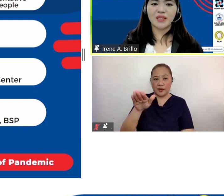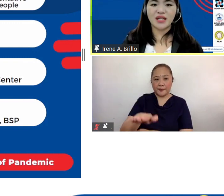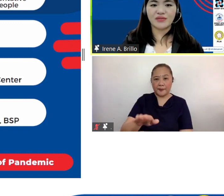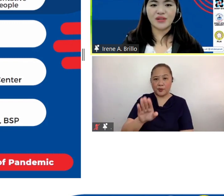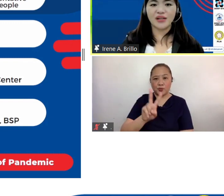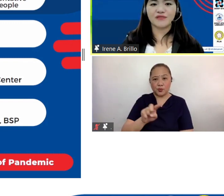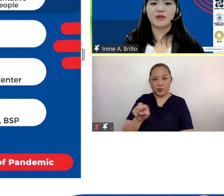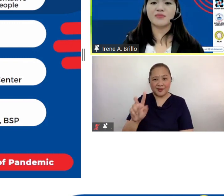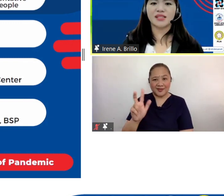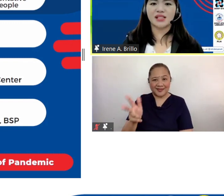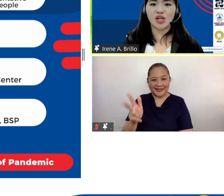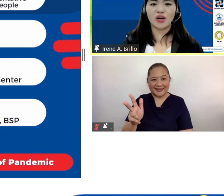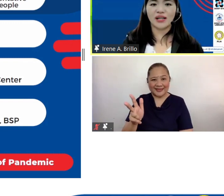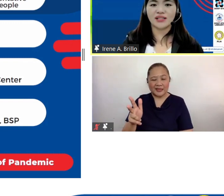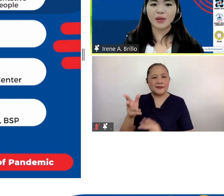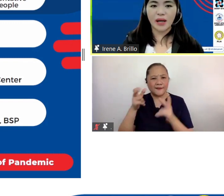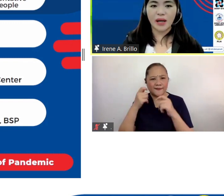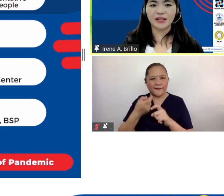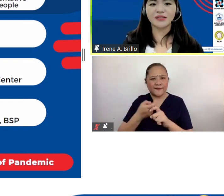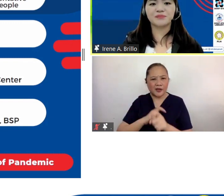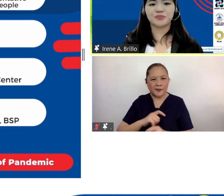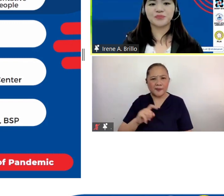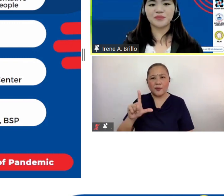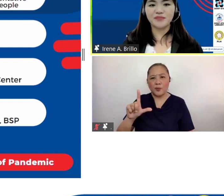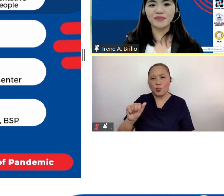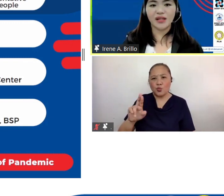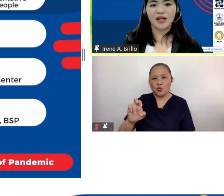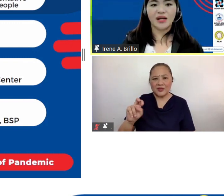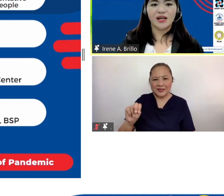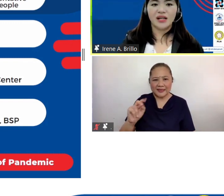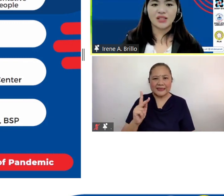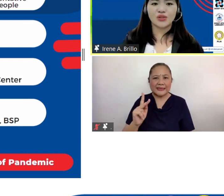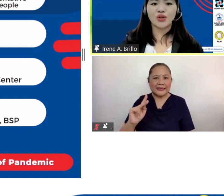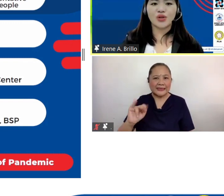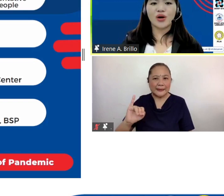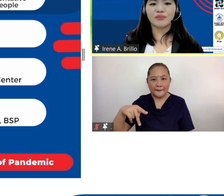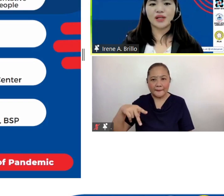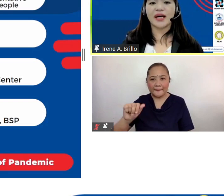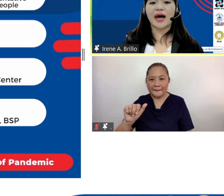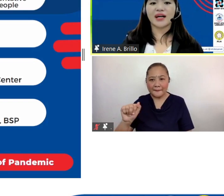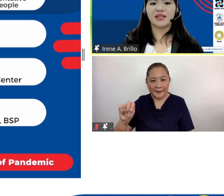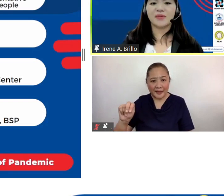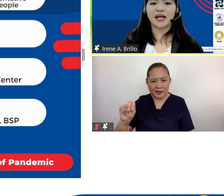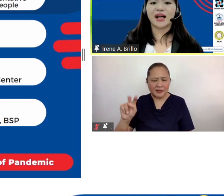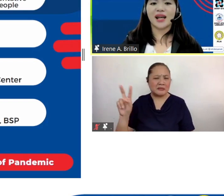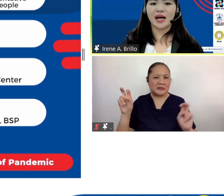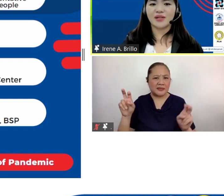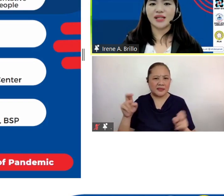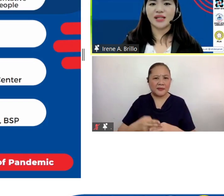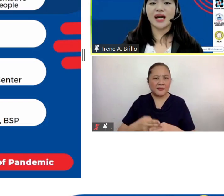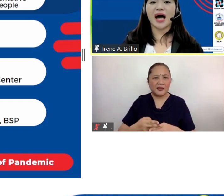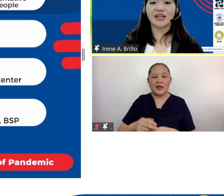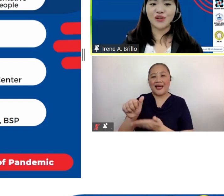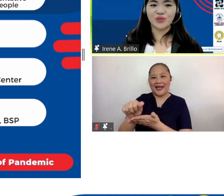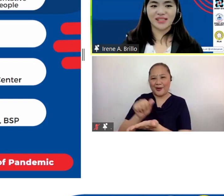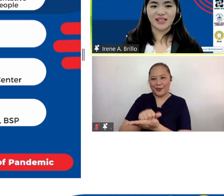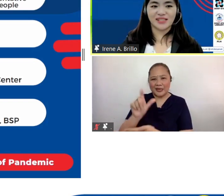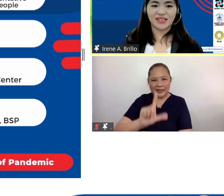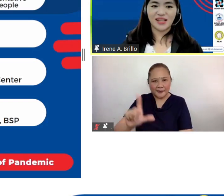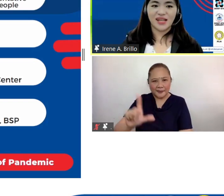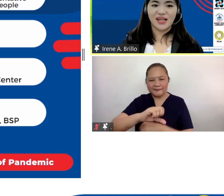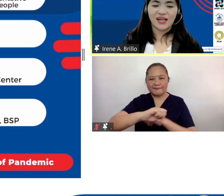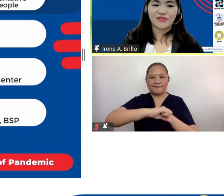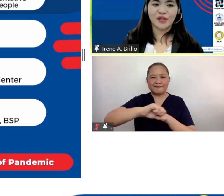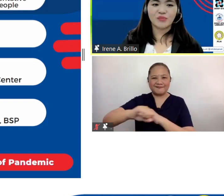will be hearing from Mr. Lauren Kepaan to talk about academic library